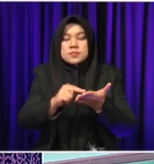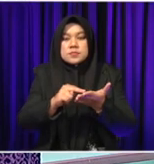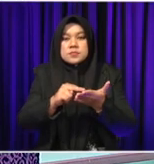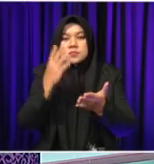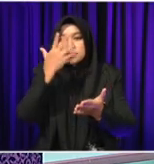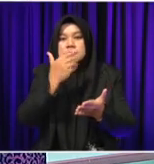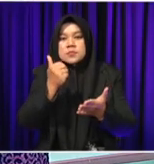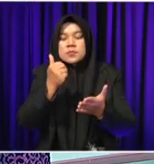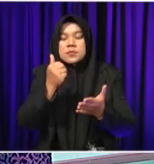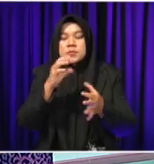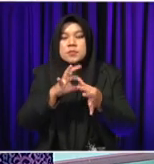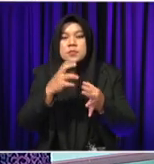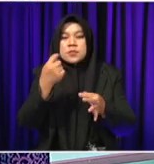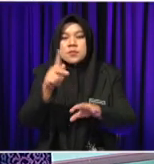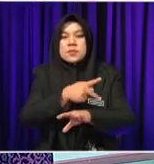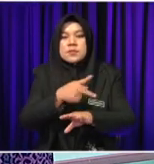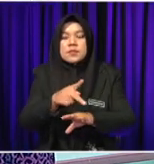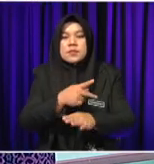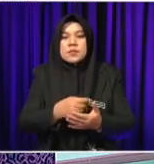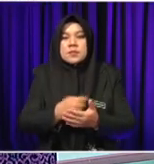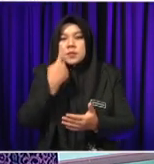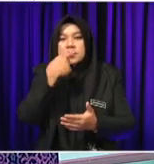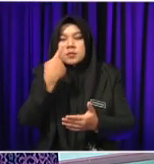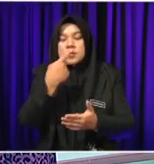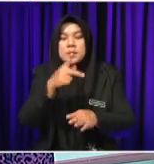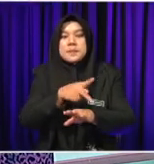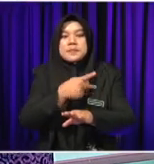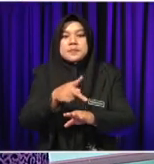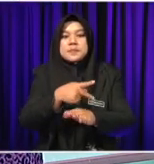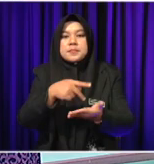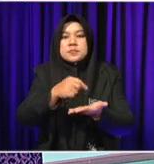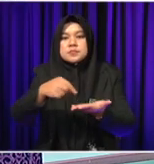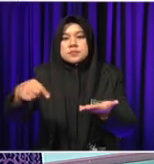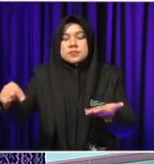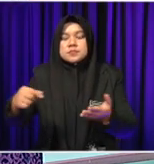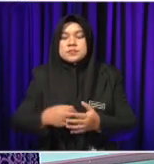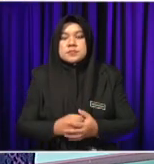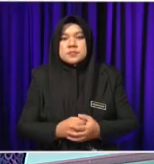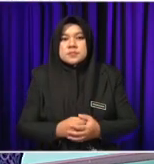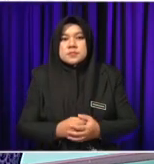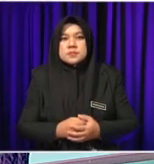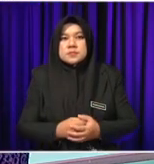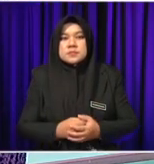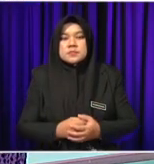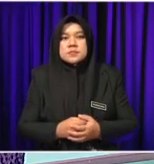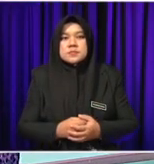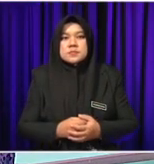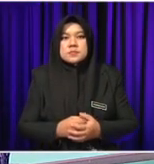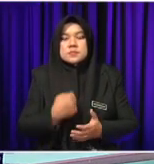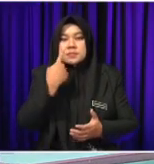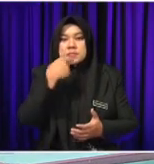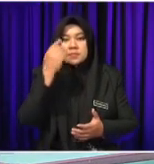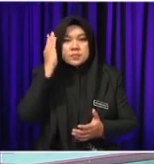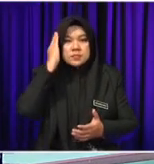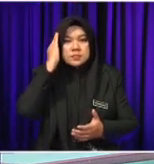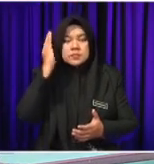poem. For the first question, who is the persona? If you remember, persona is the person who writes the poem. So anyone wish to